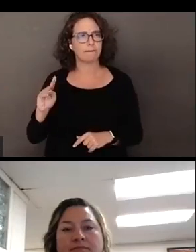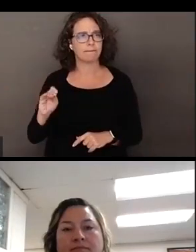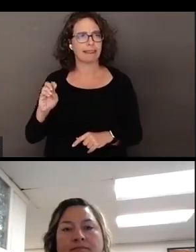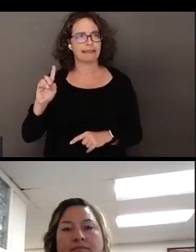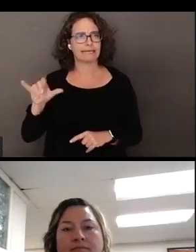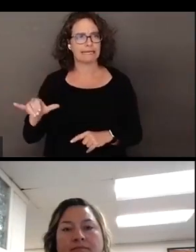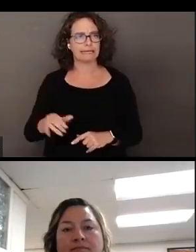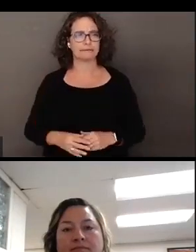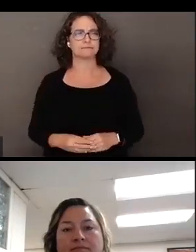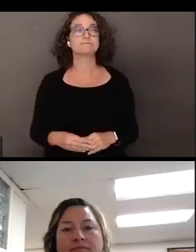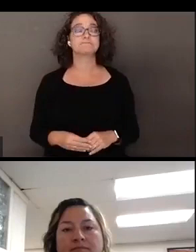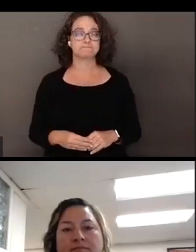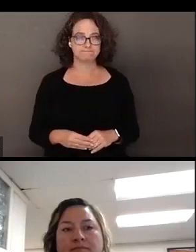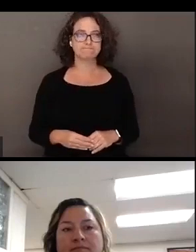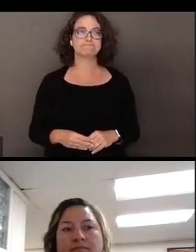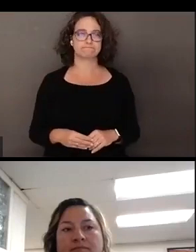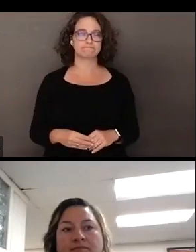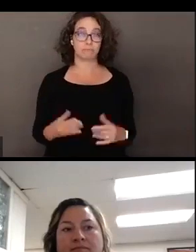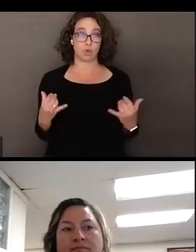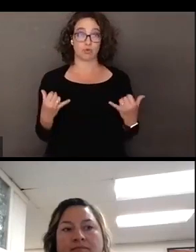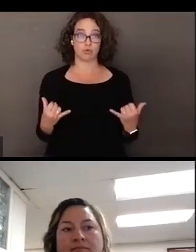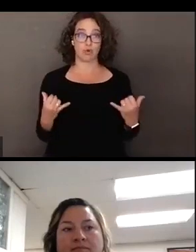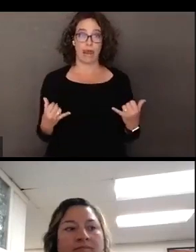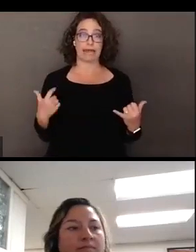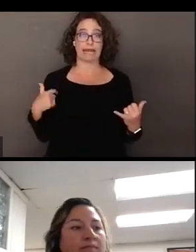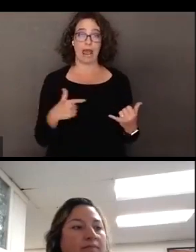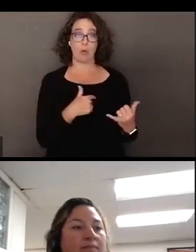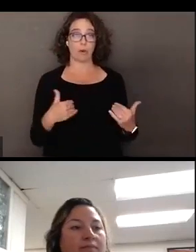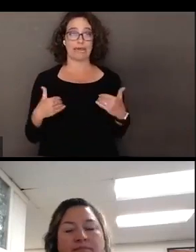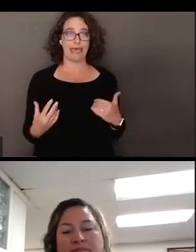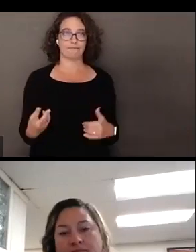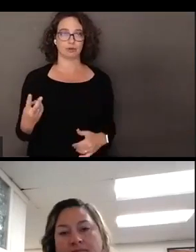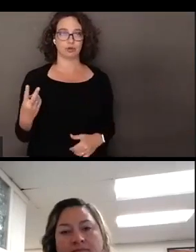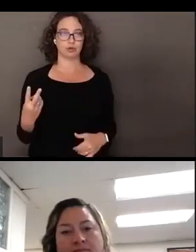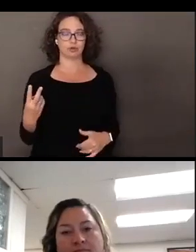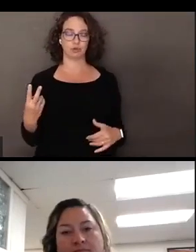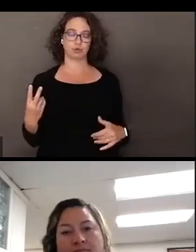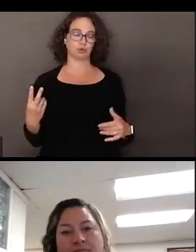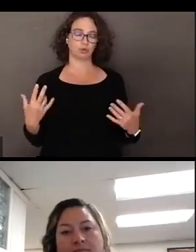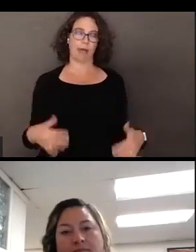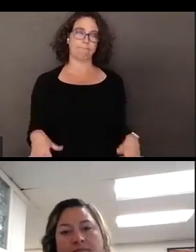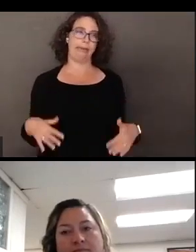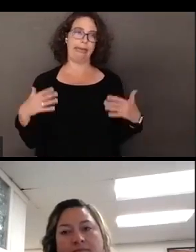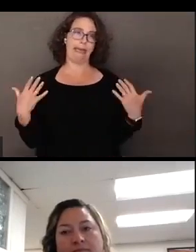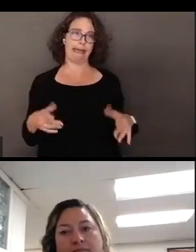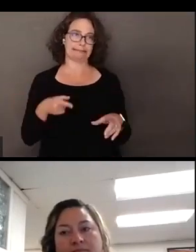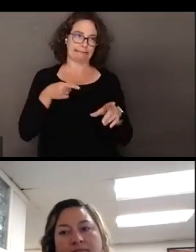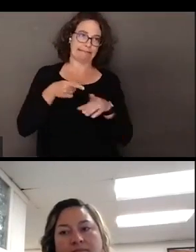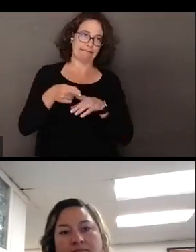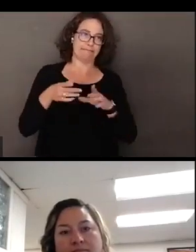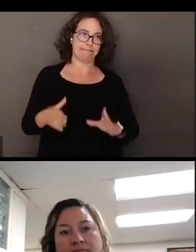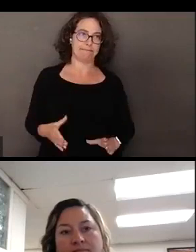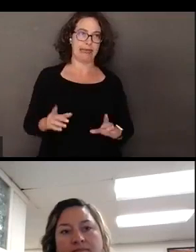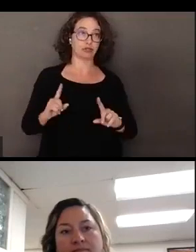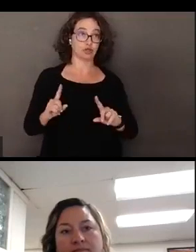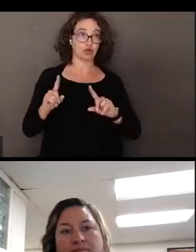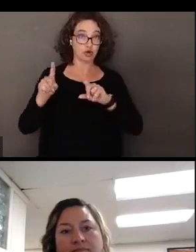Sure. So we have two amazing specialists that go out and do those